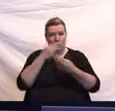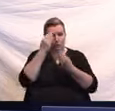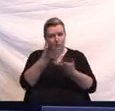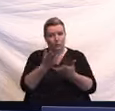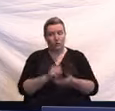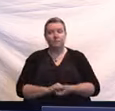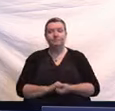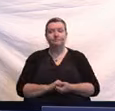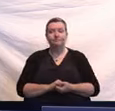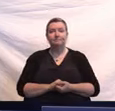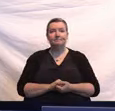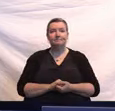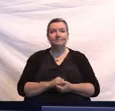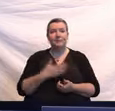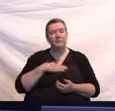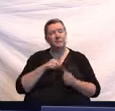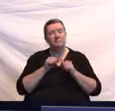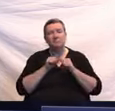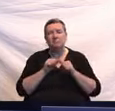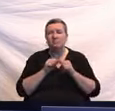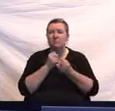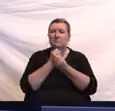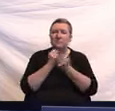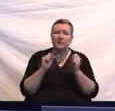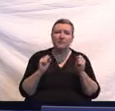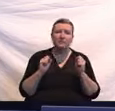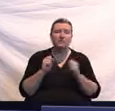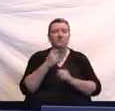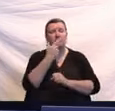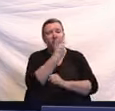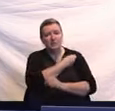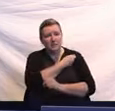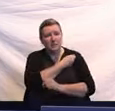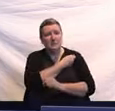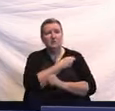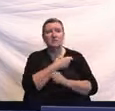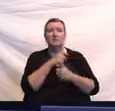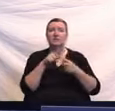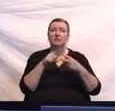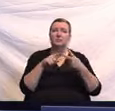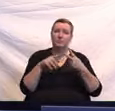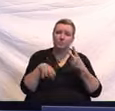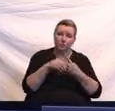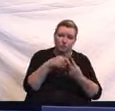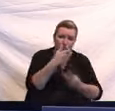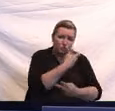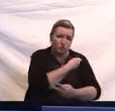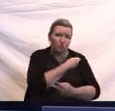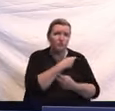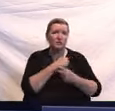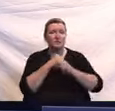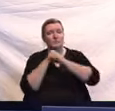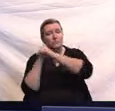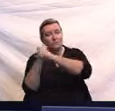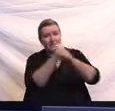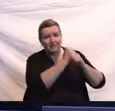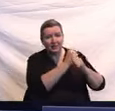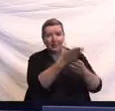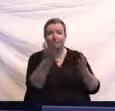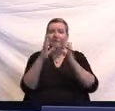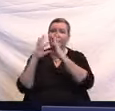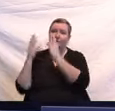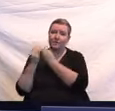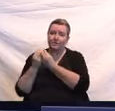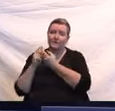Please continue to stay safe. Let's get vaccinated and boosted to protect ourselves, our family, friends, and to enjoy